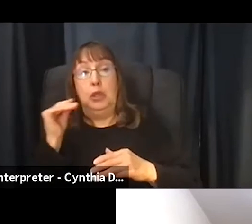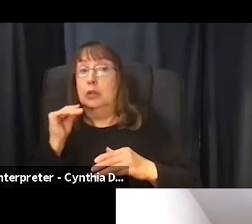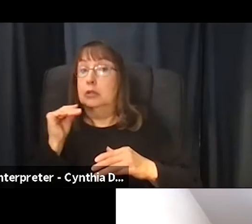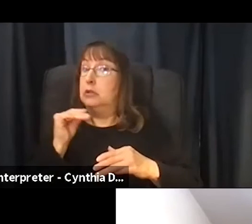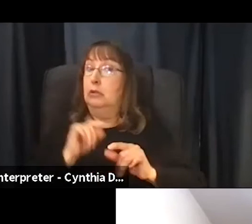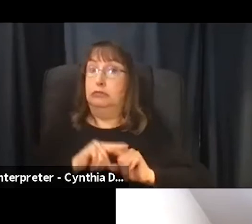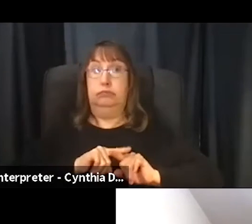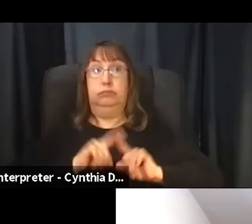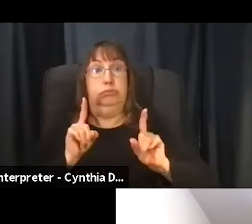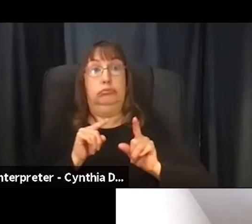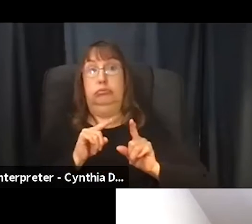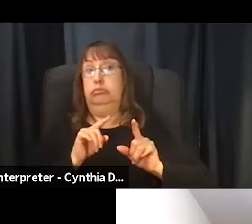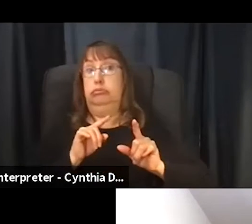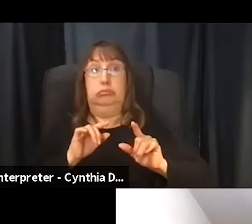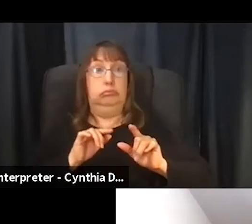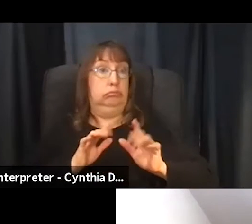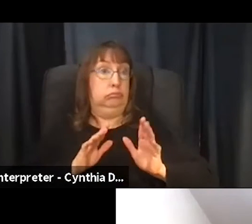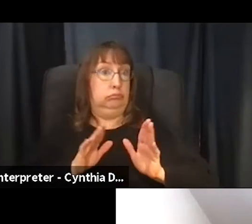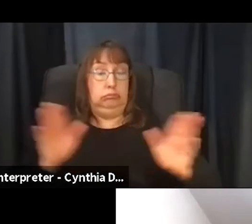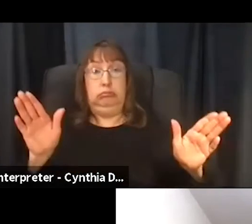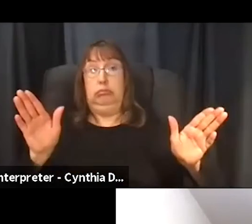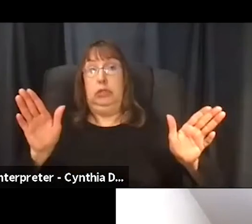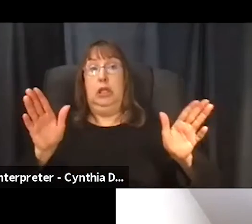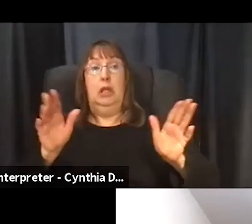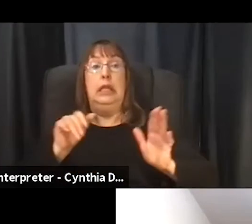simply secondary to